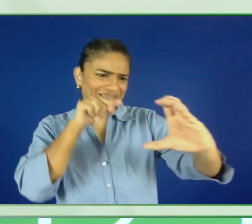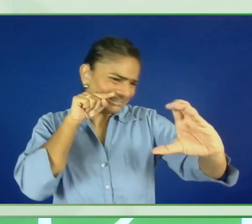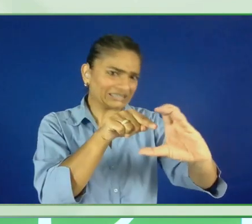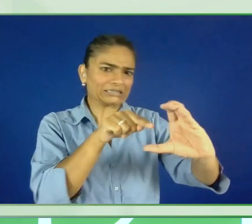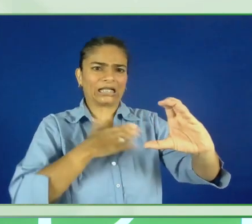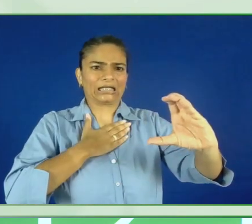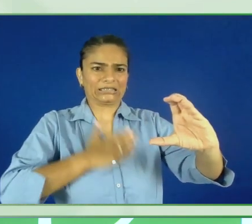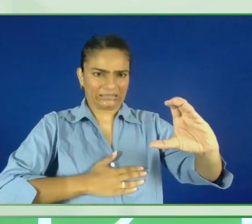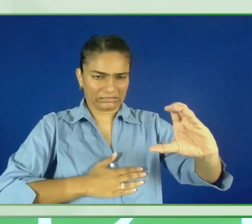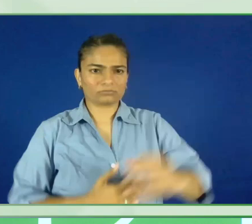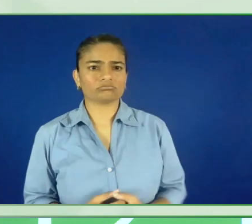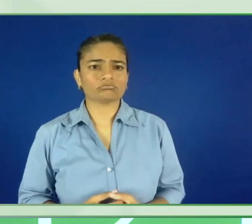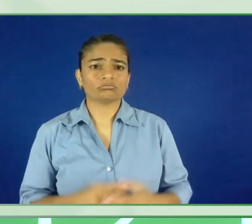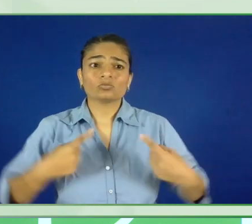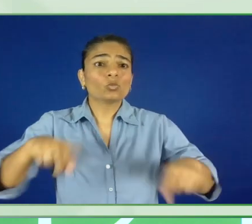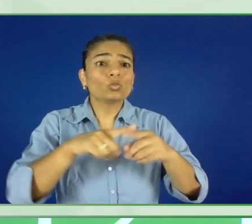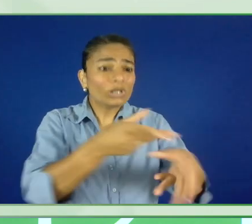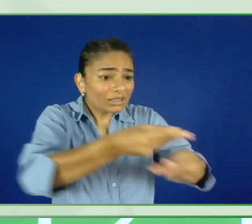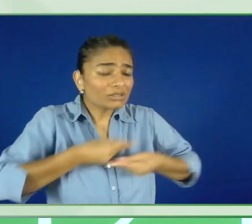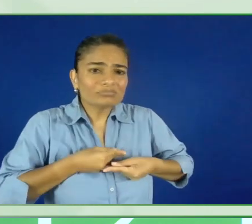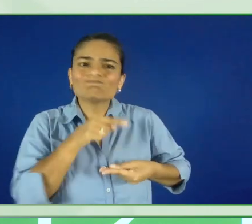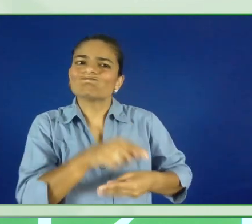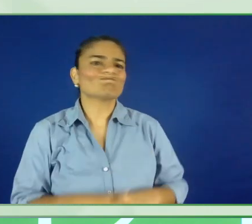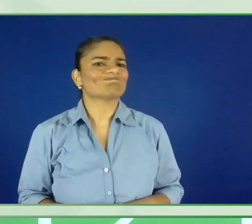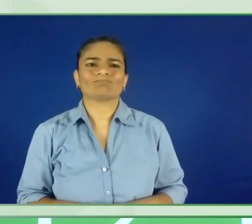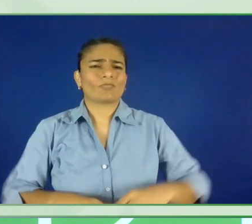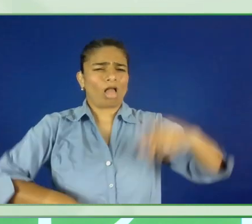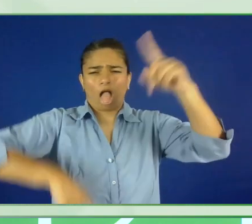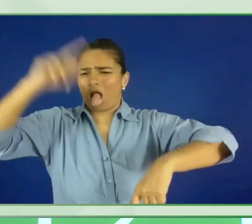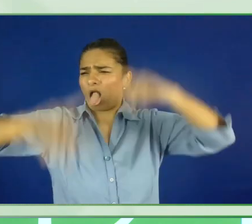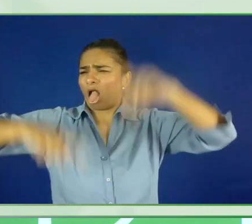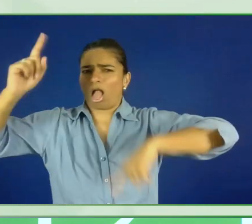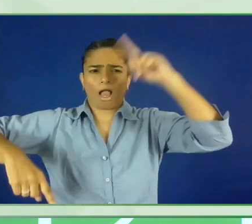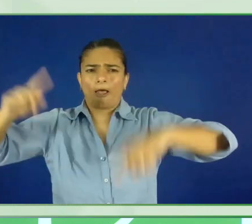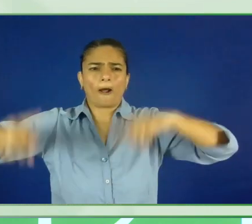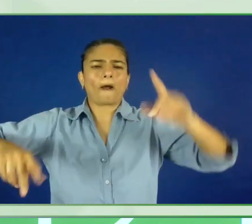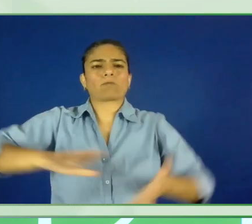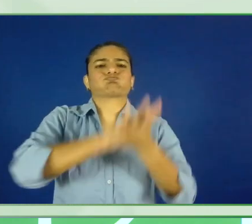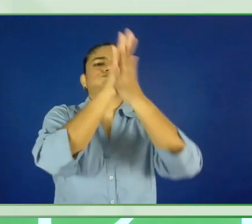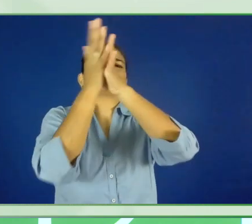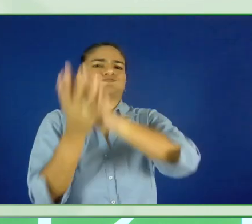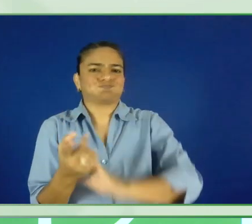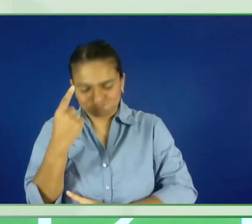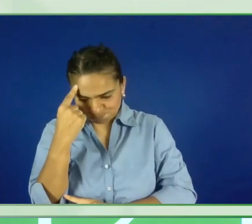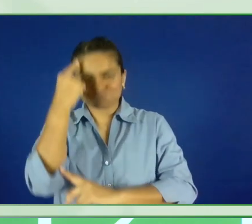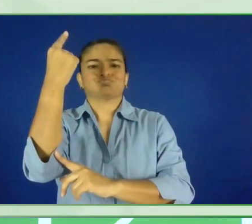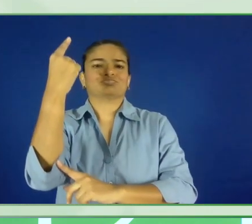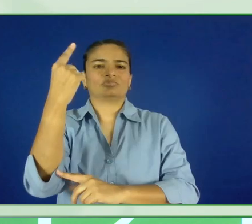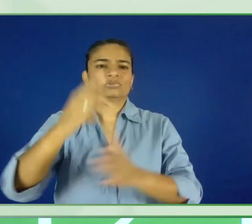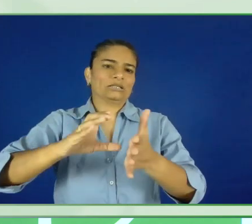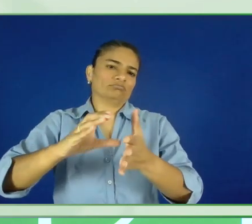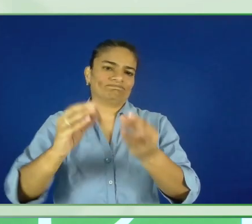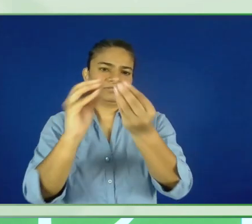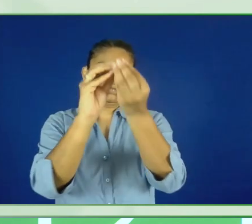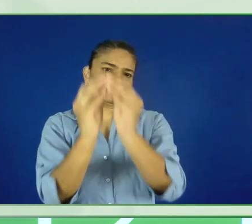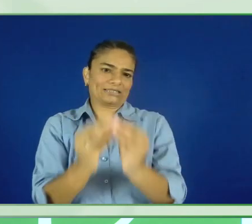we came up with a design of Disabilities Innovative Solutions Hub.